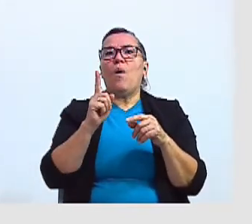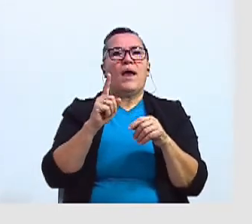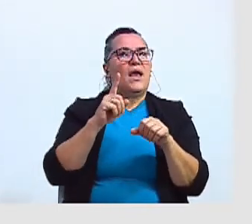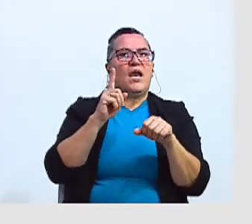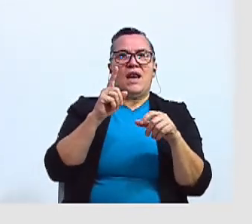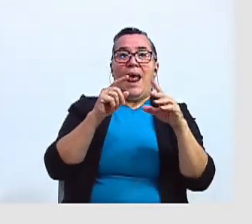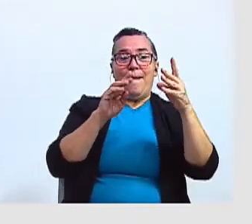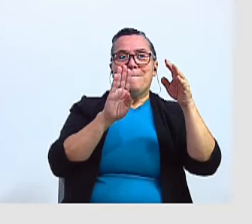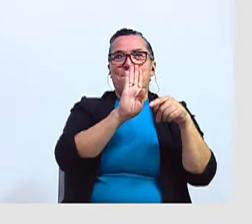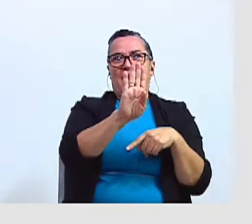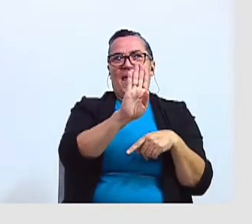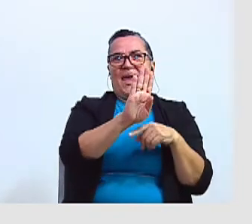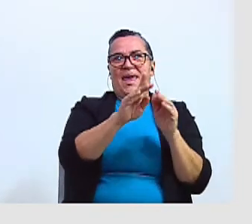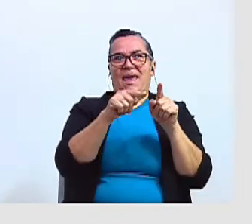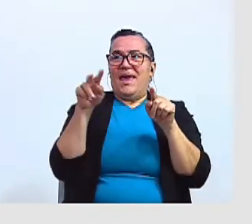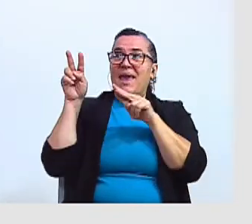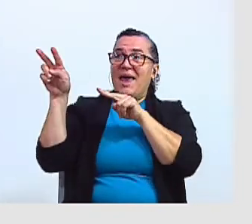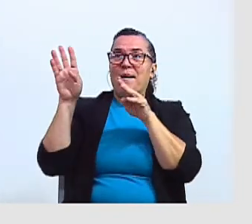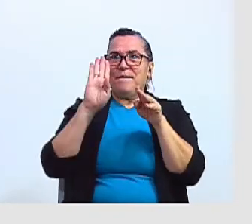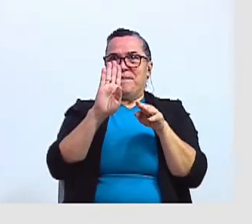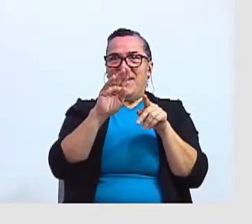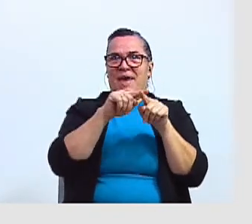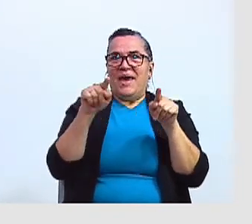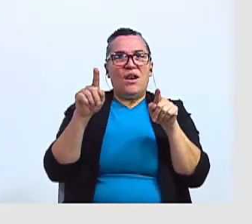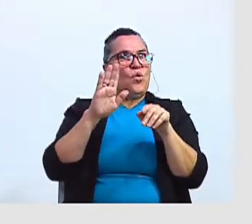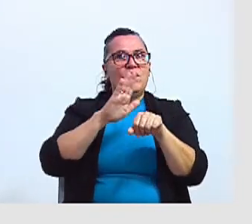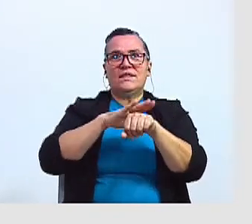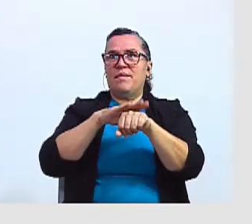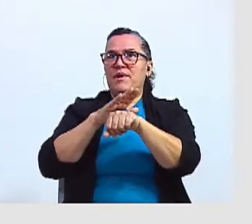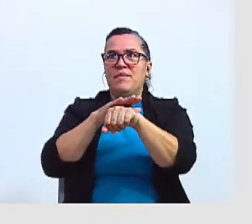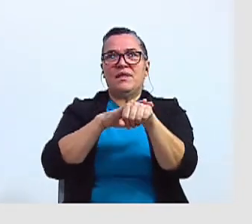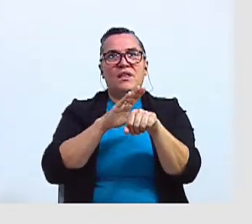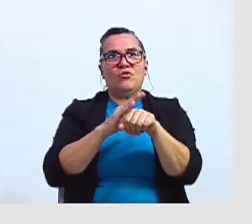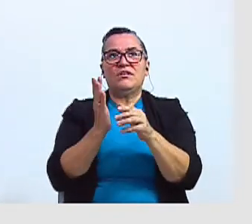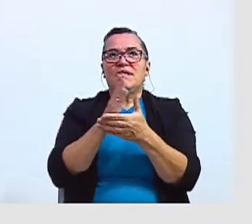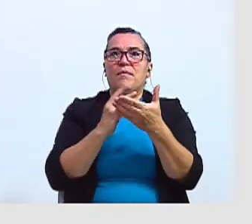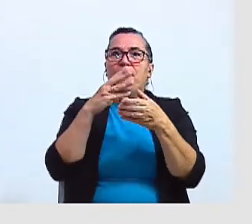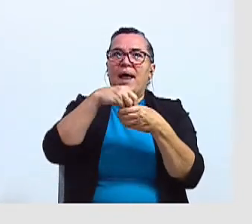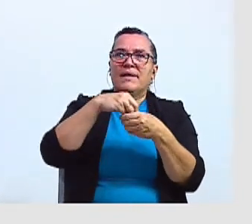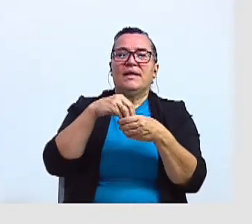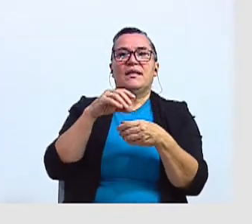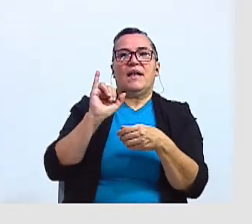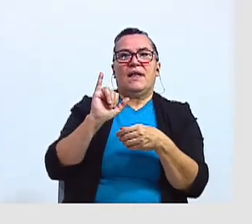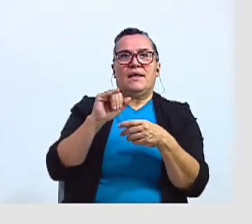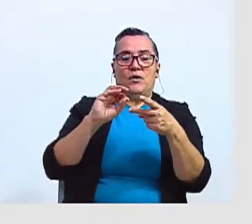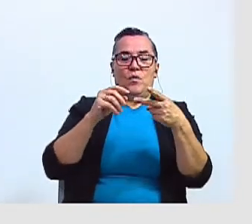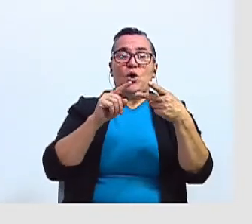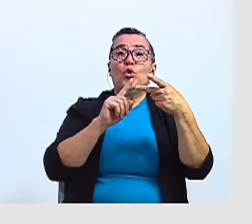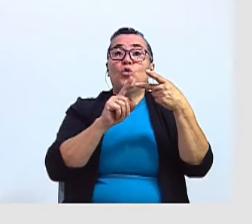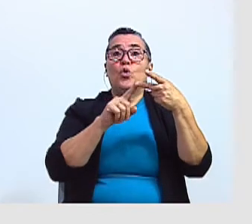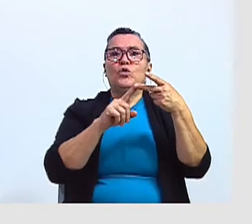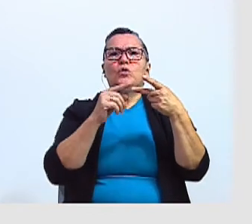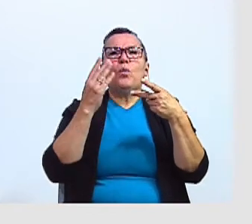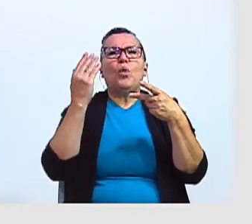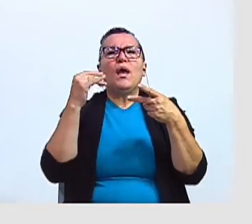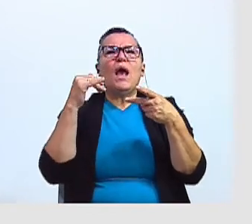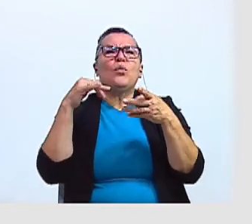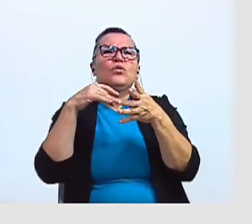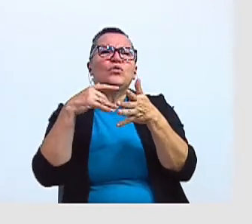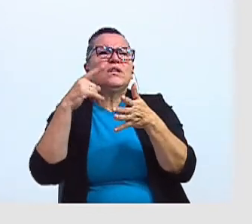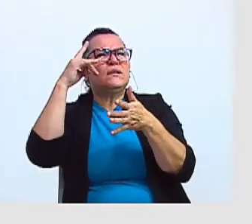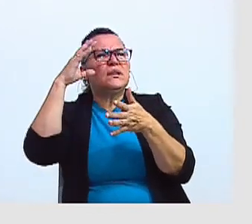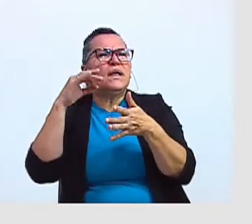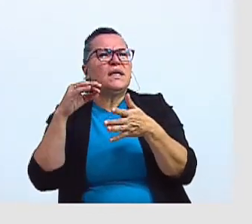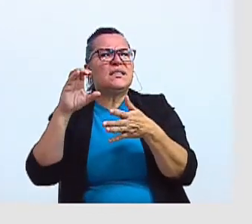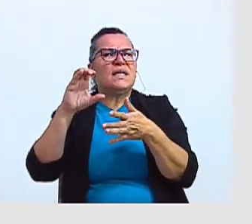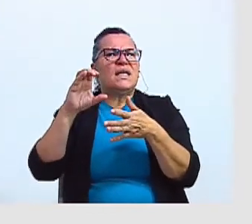others to be part of the clique. Okay, very good. Let's continue with number 2. Why do some students consider cliques